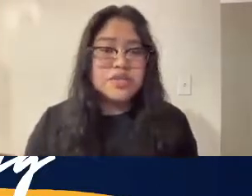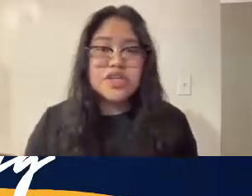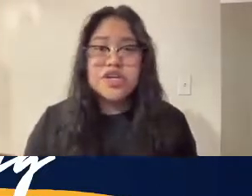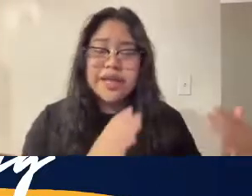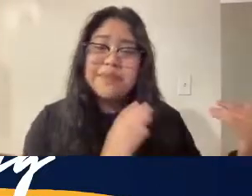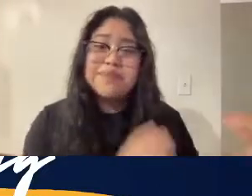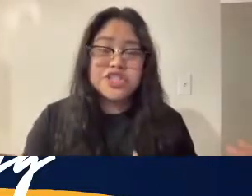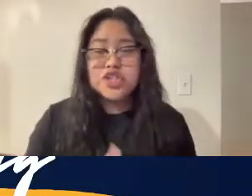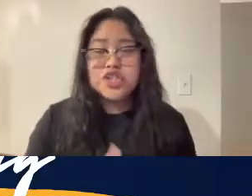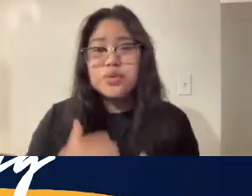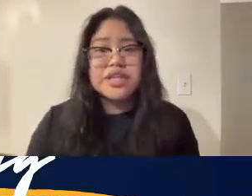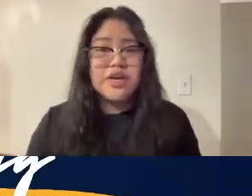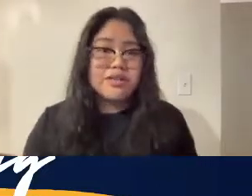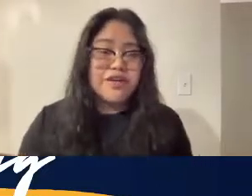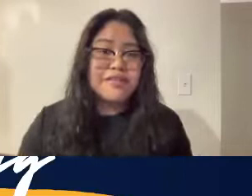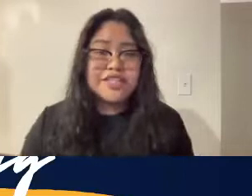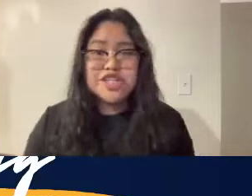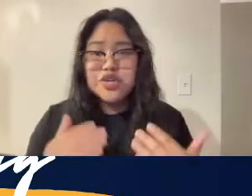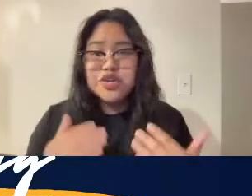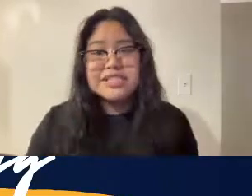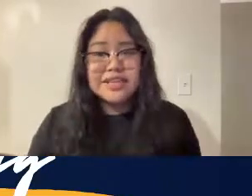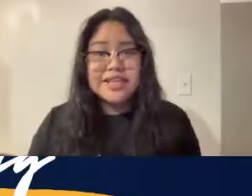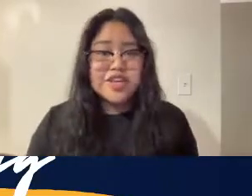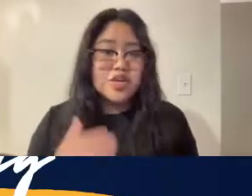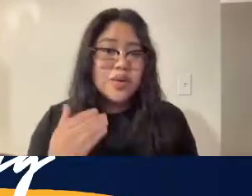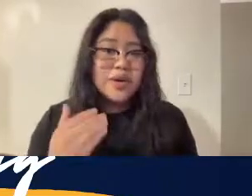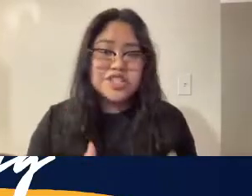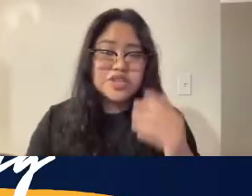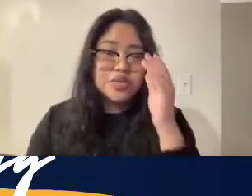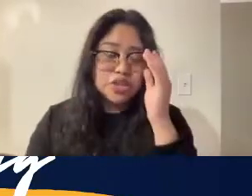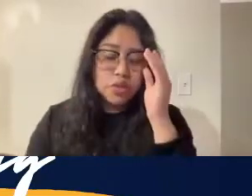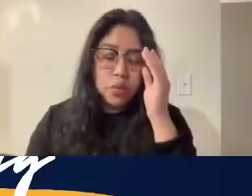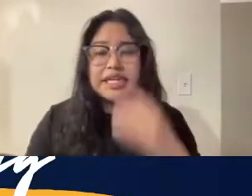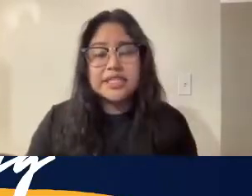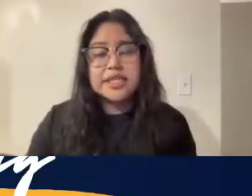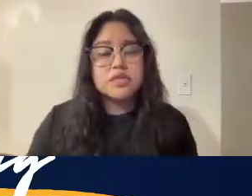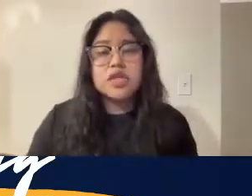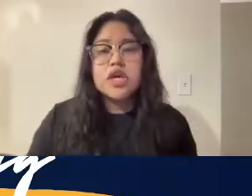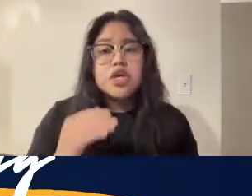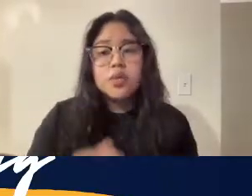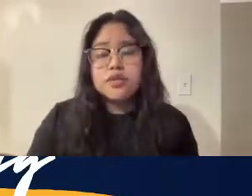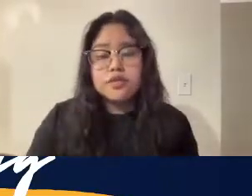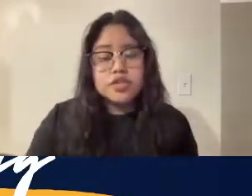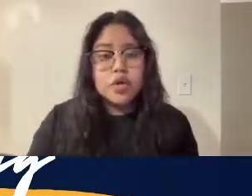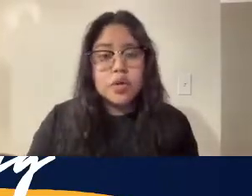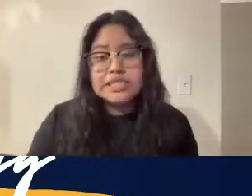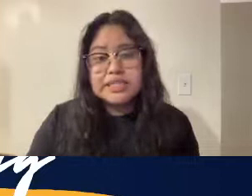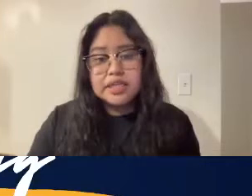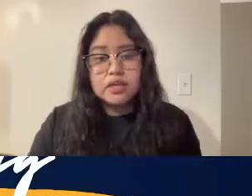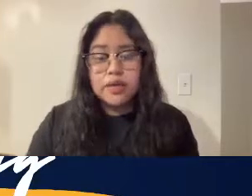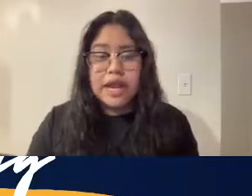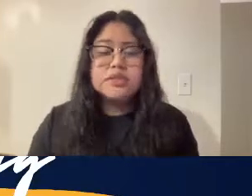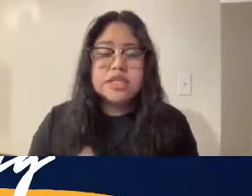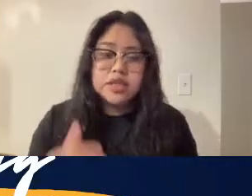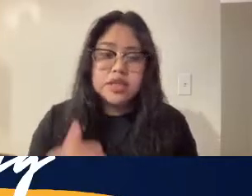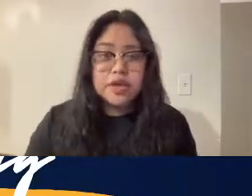out the vote. So like I mentioned, you really are the front lines. You are a delegate, you are connected to these regional organizing councils. You are the first to know what is needed